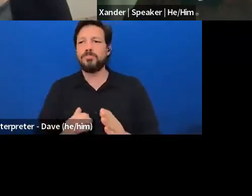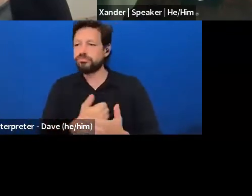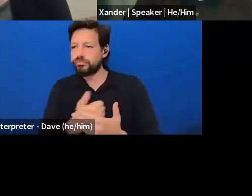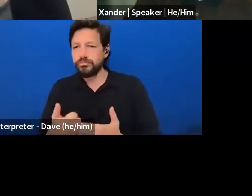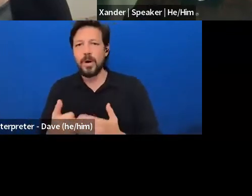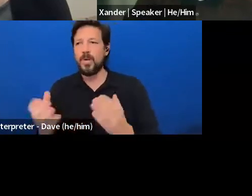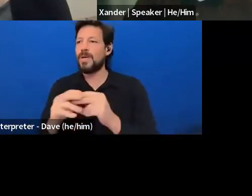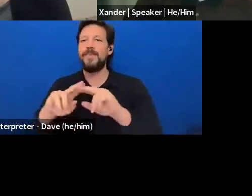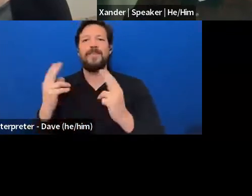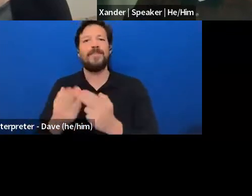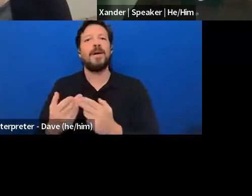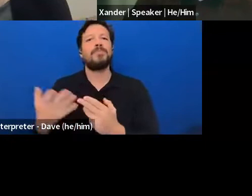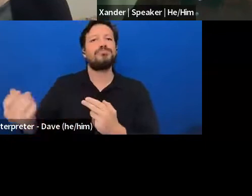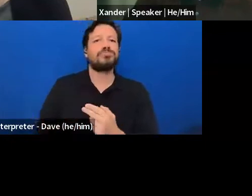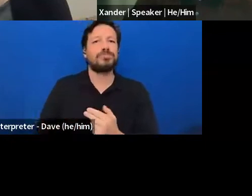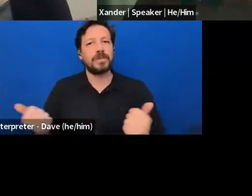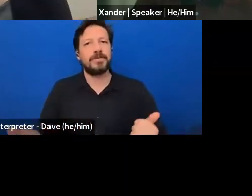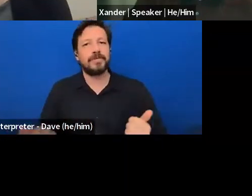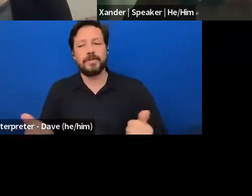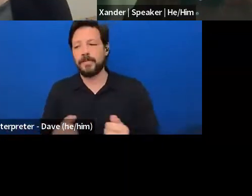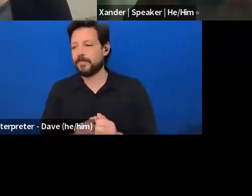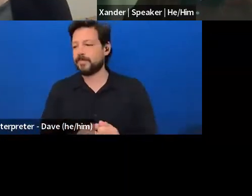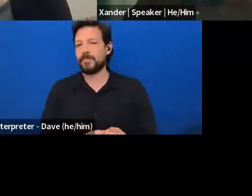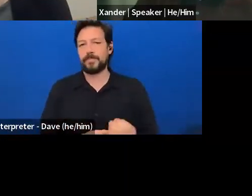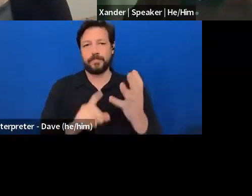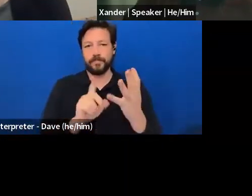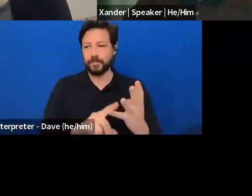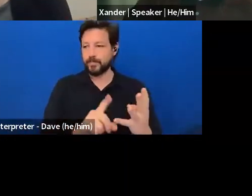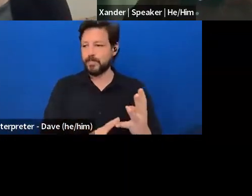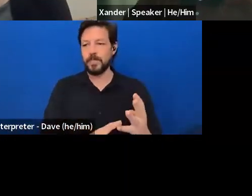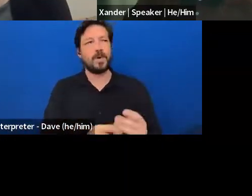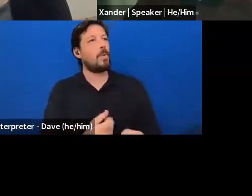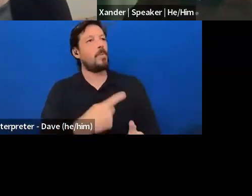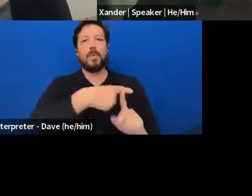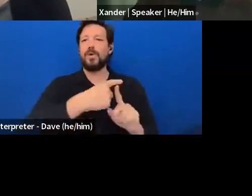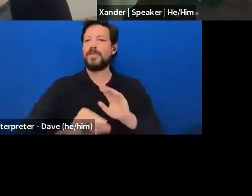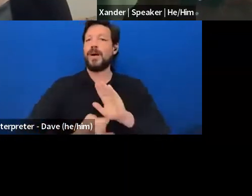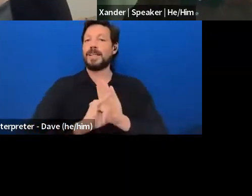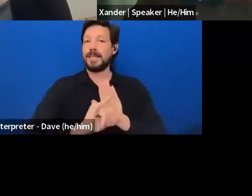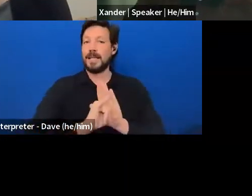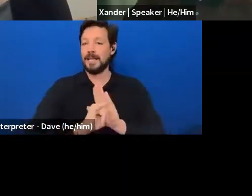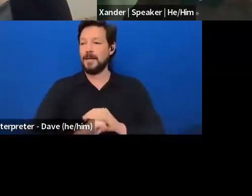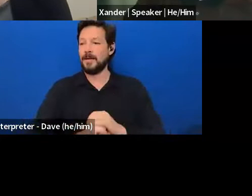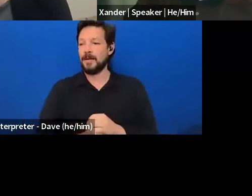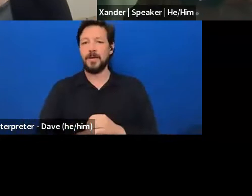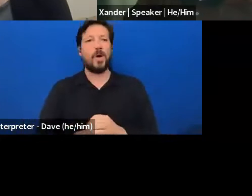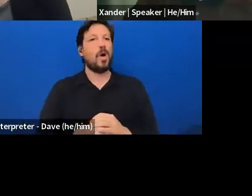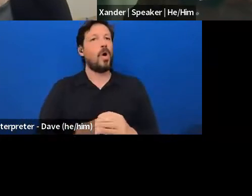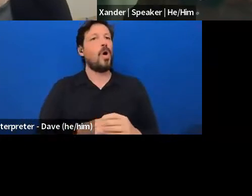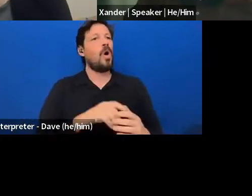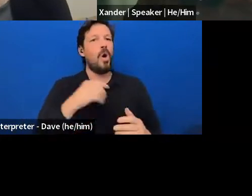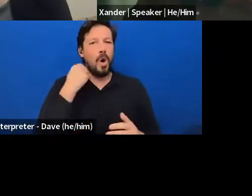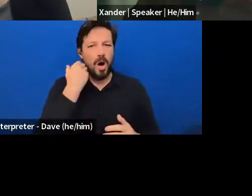family income. Number 4, positive identity. Every child from every culture and